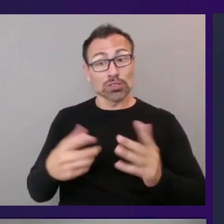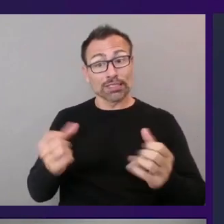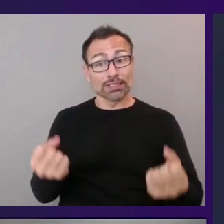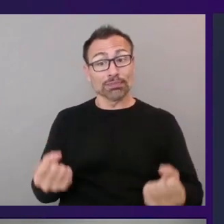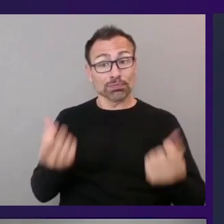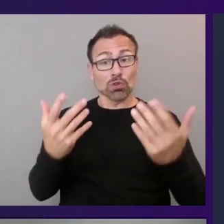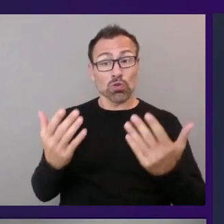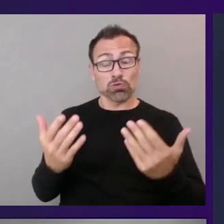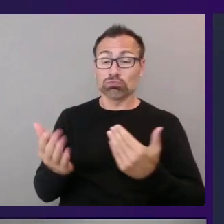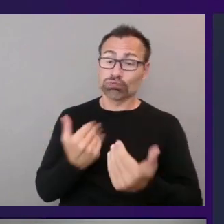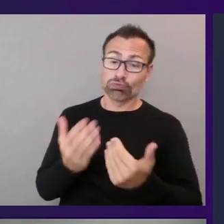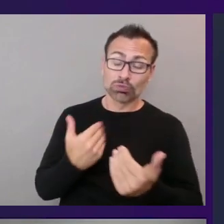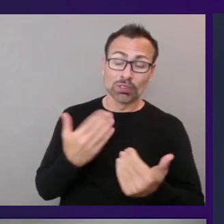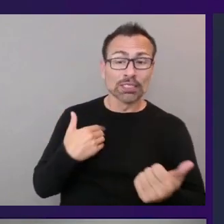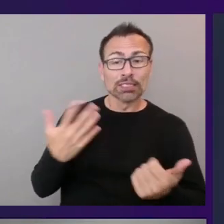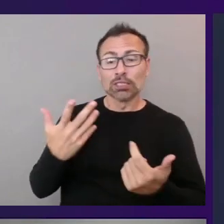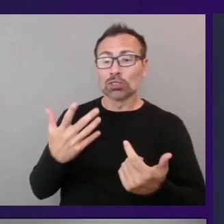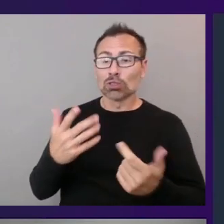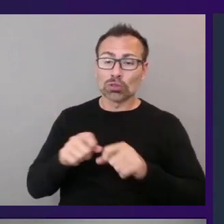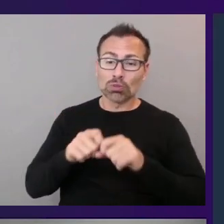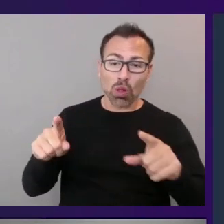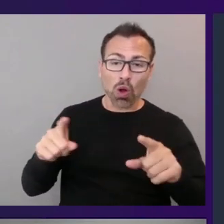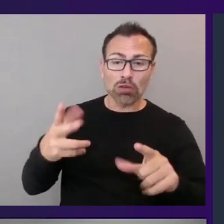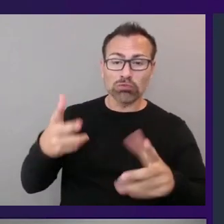Amplify hosting.